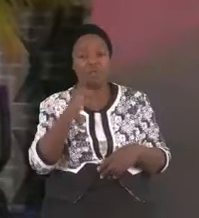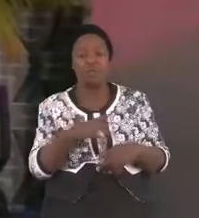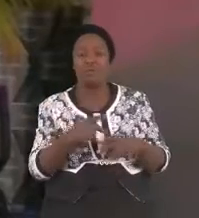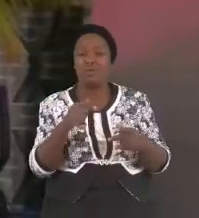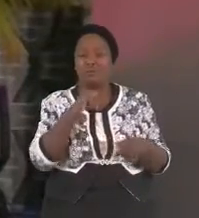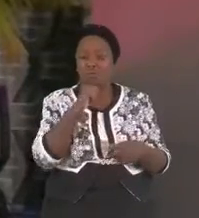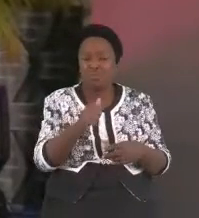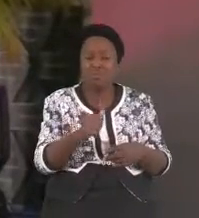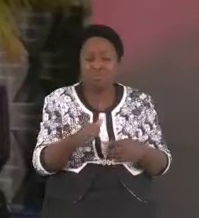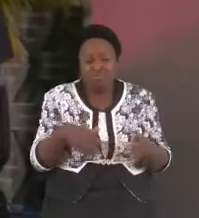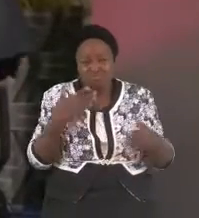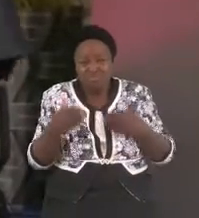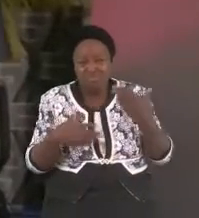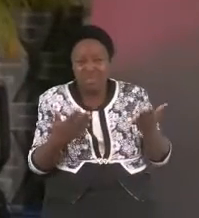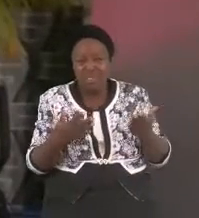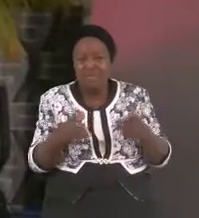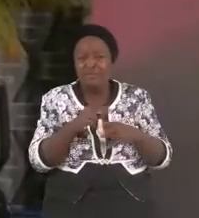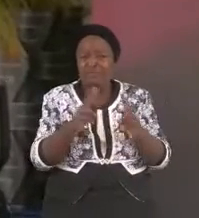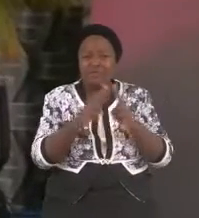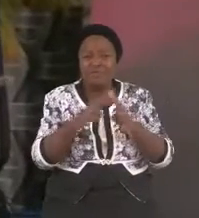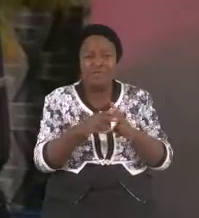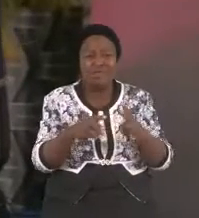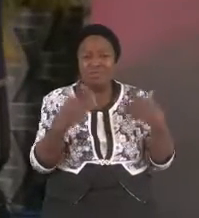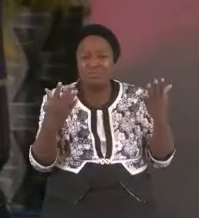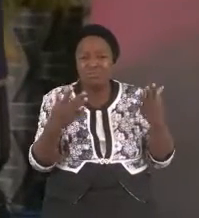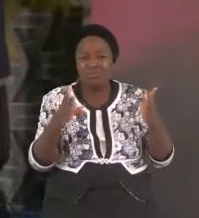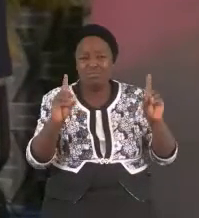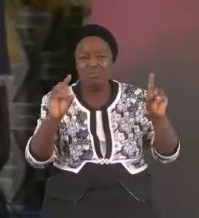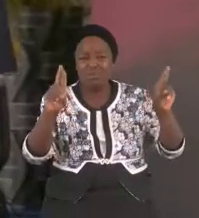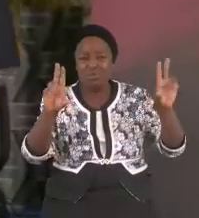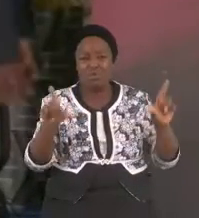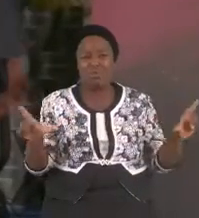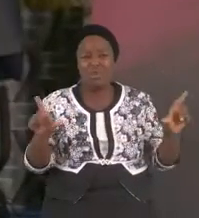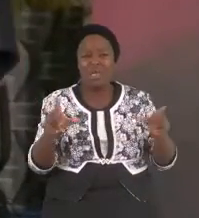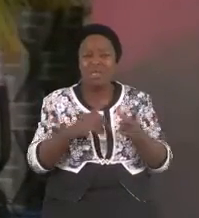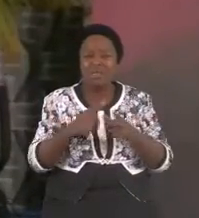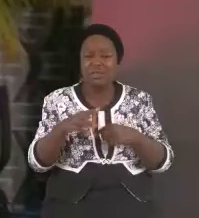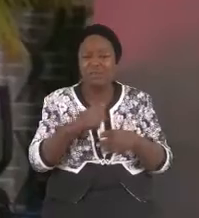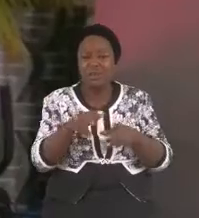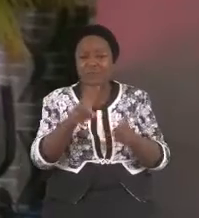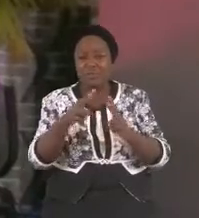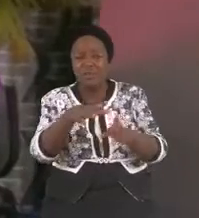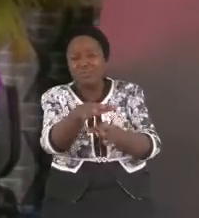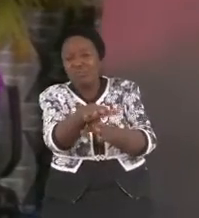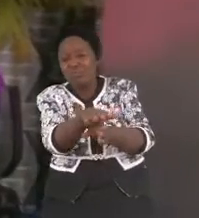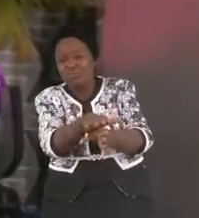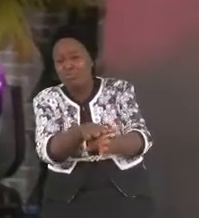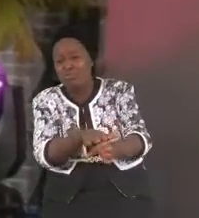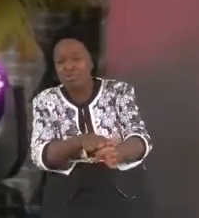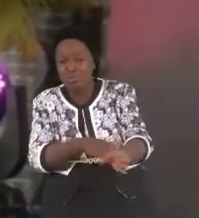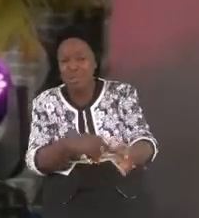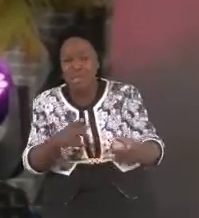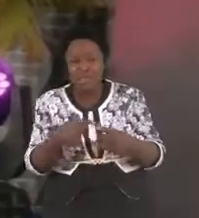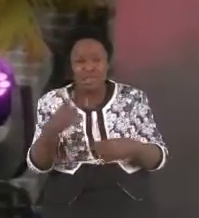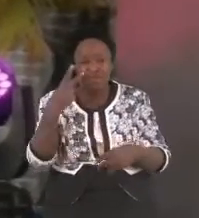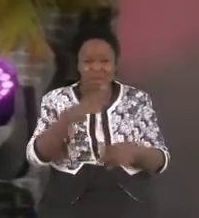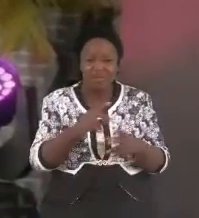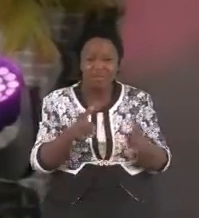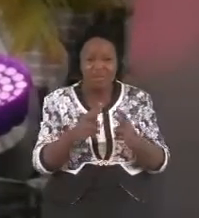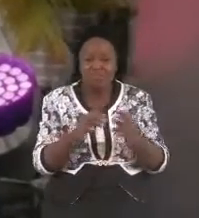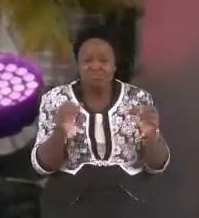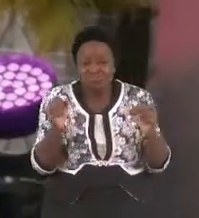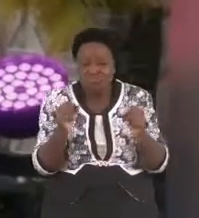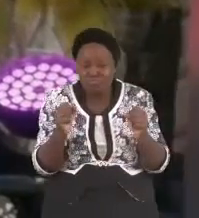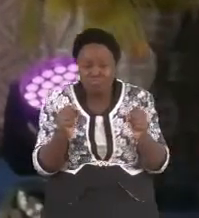as they saw them they were sluggish as they saw them they were cold as they saw